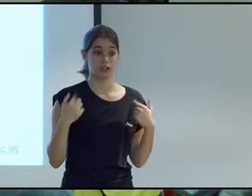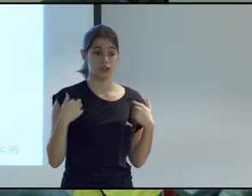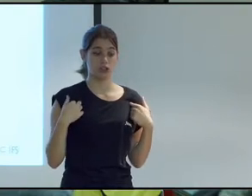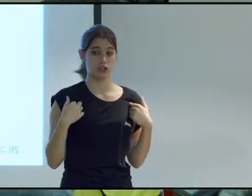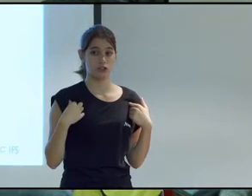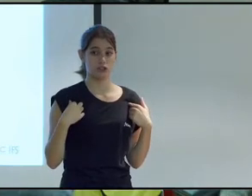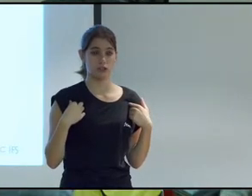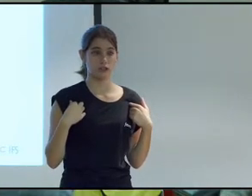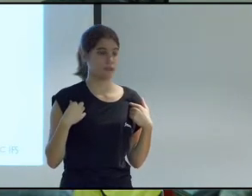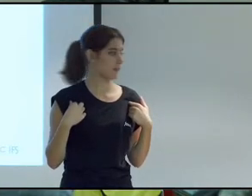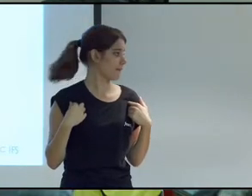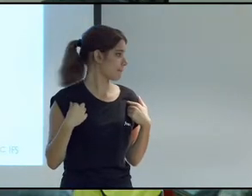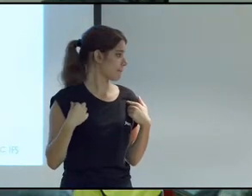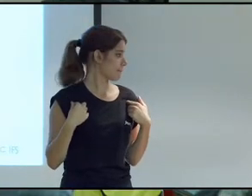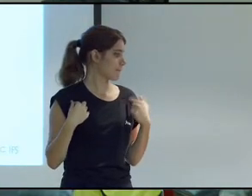So